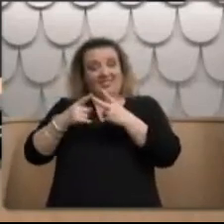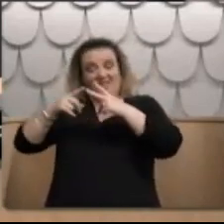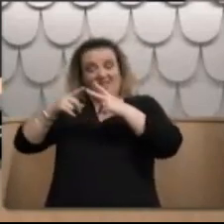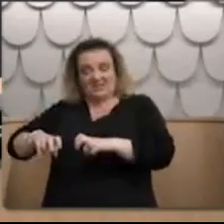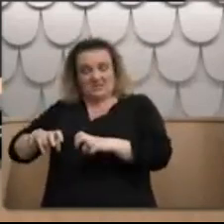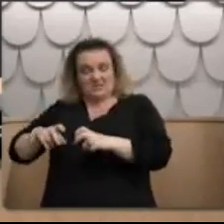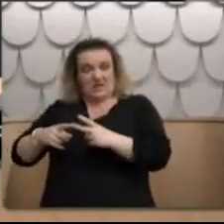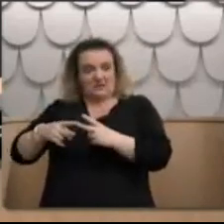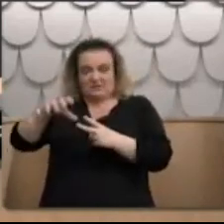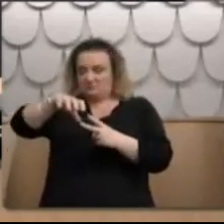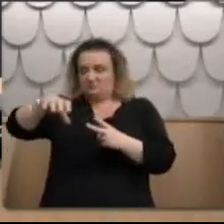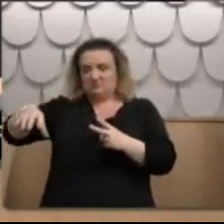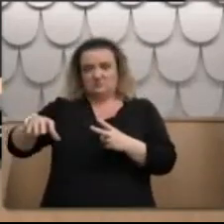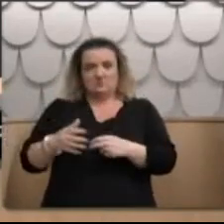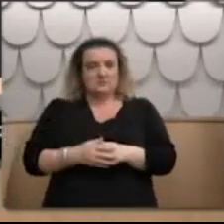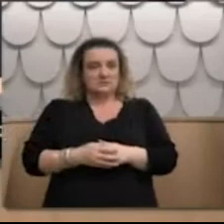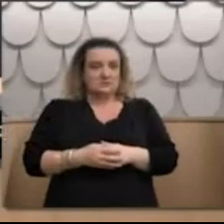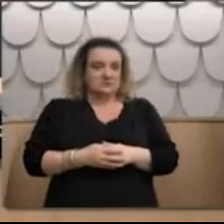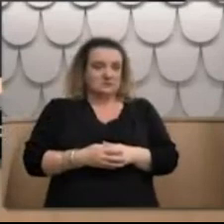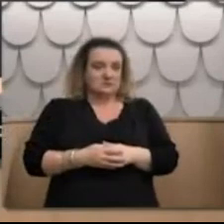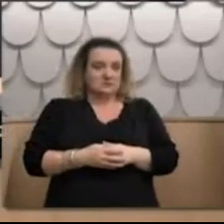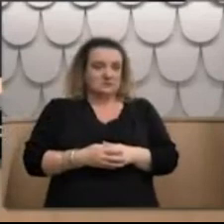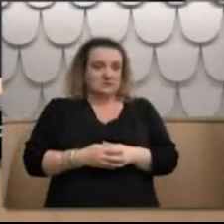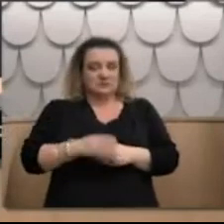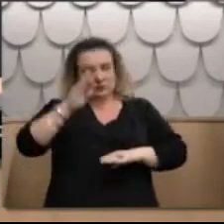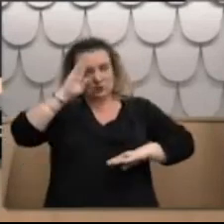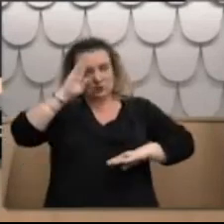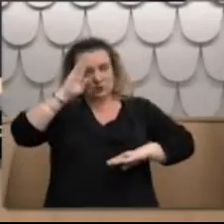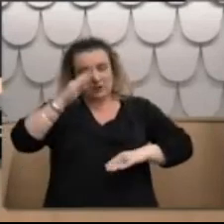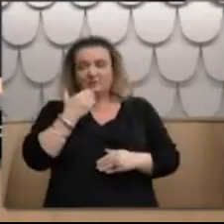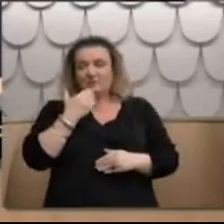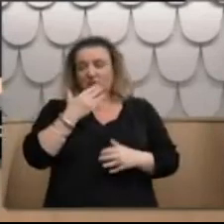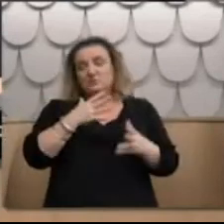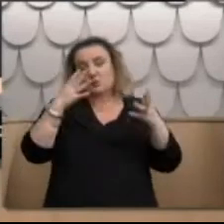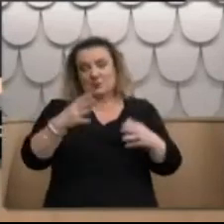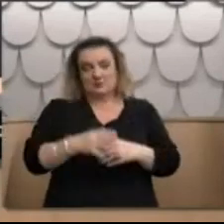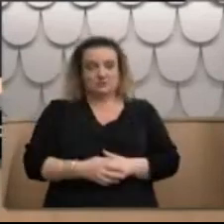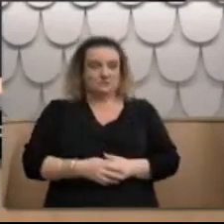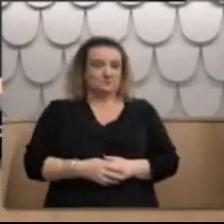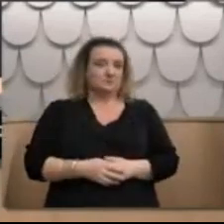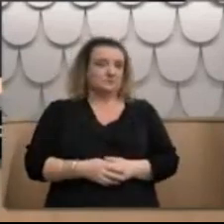investigations and other parts of your journey through care. Kia ora, thank you so much for your time.